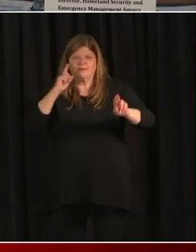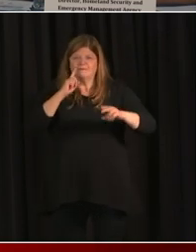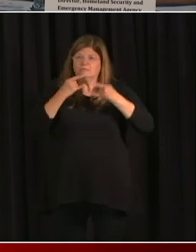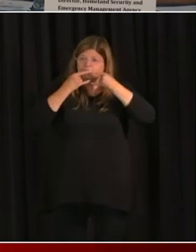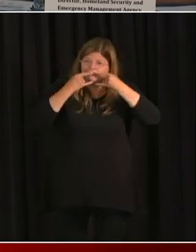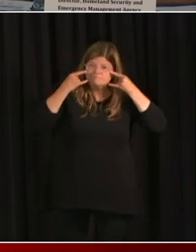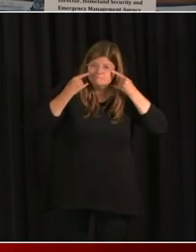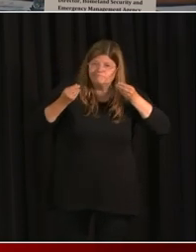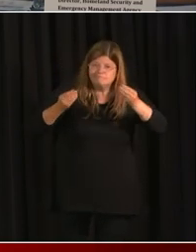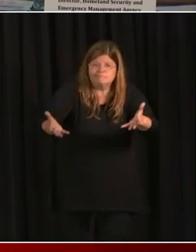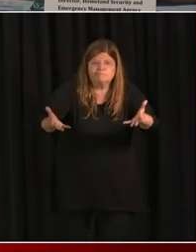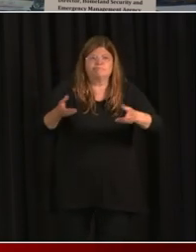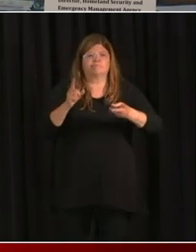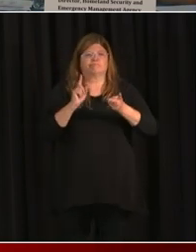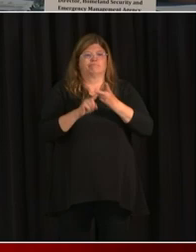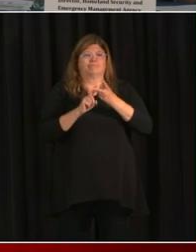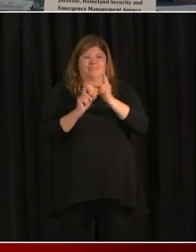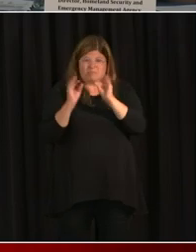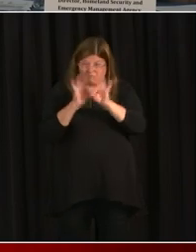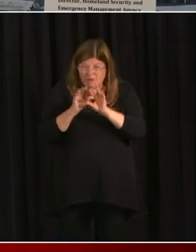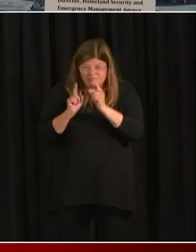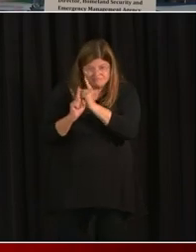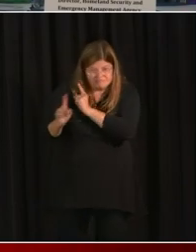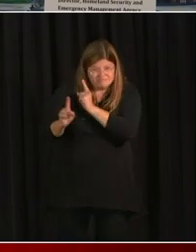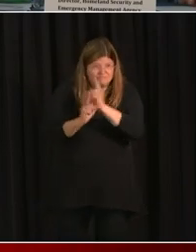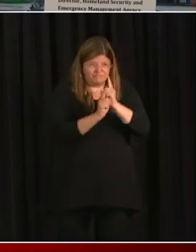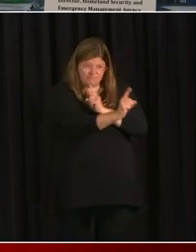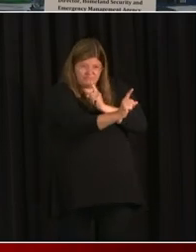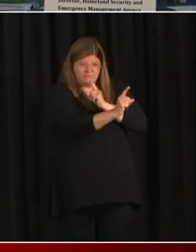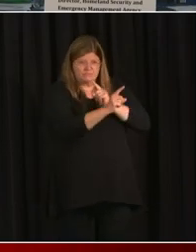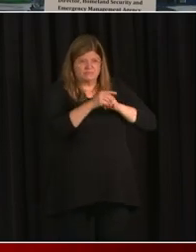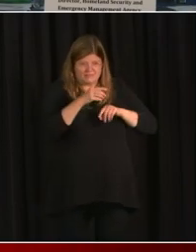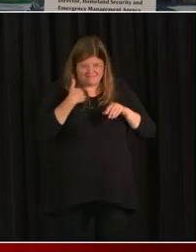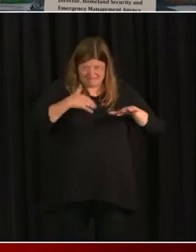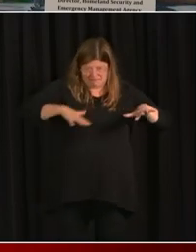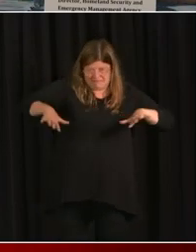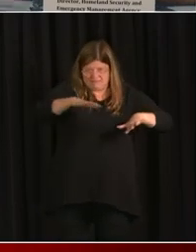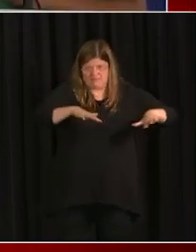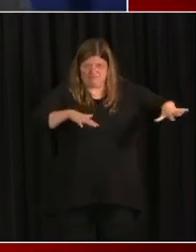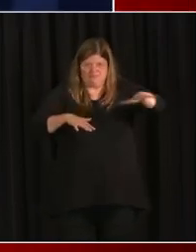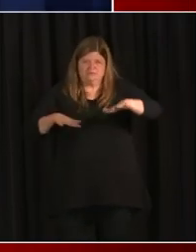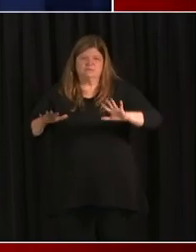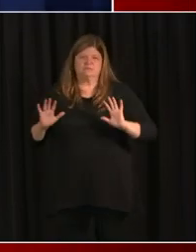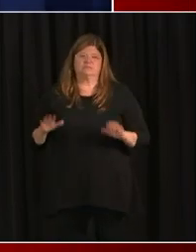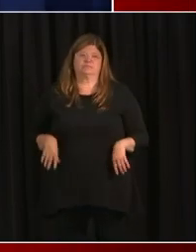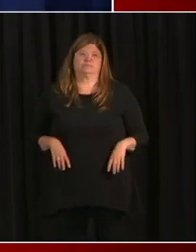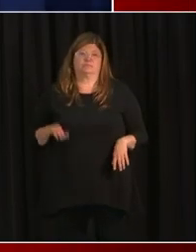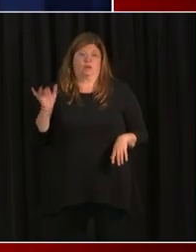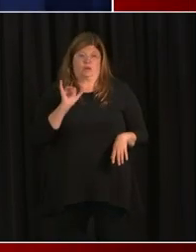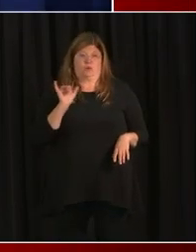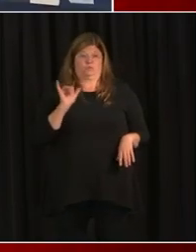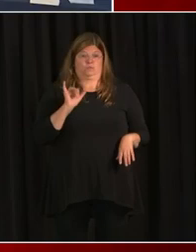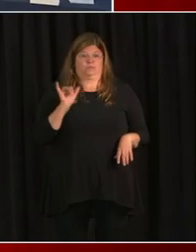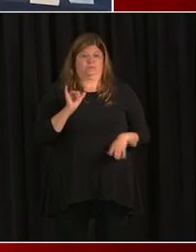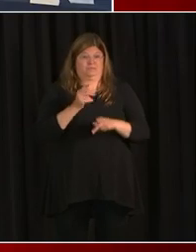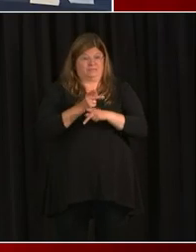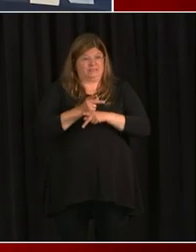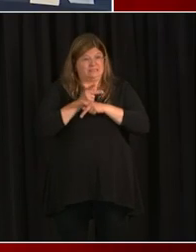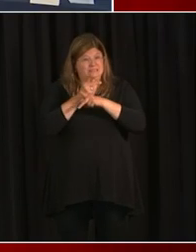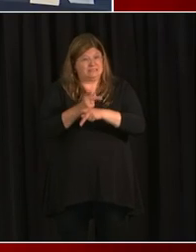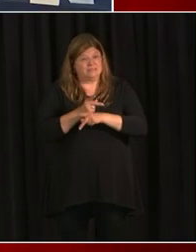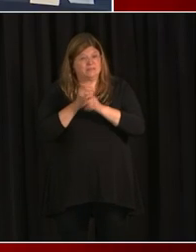might utilize them. So thank you, Mayor. Thank you, Chris. And let's also look out for our